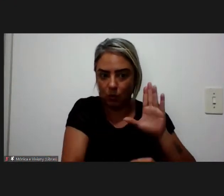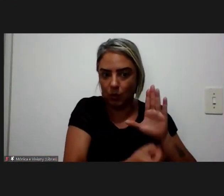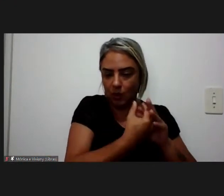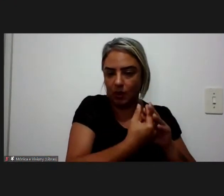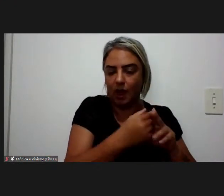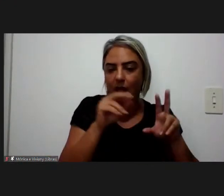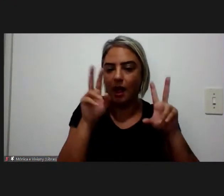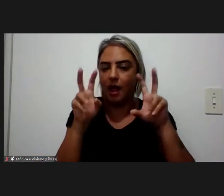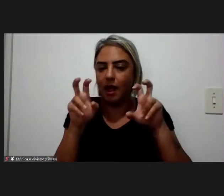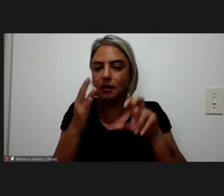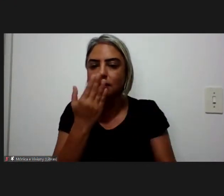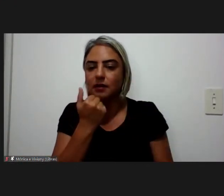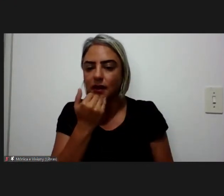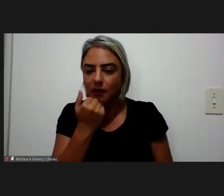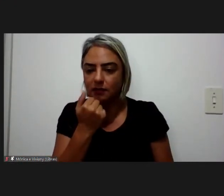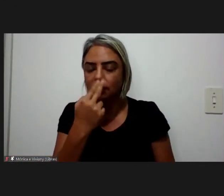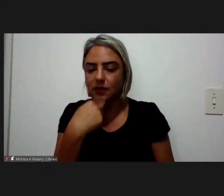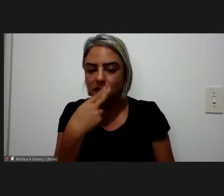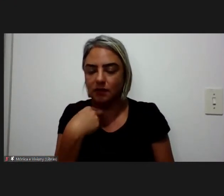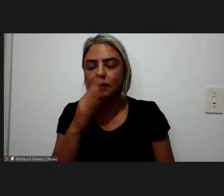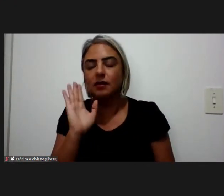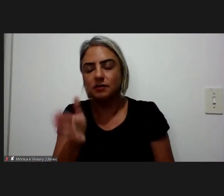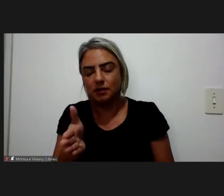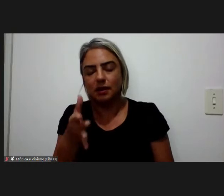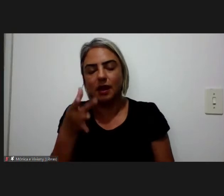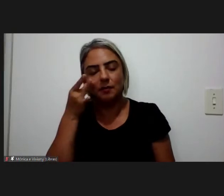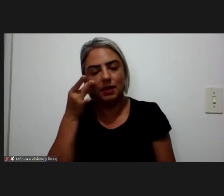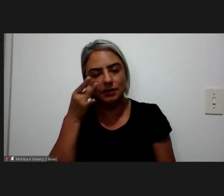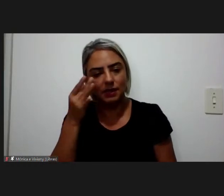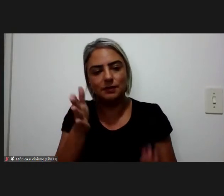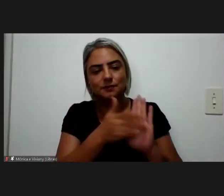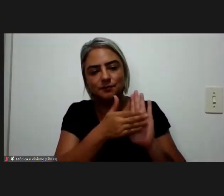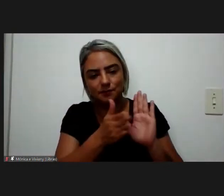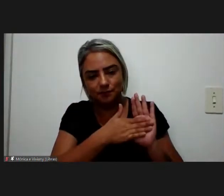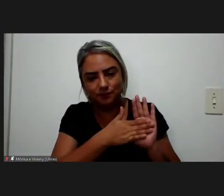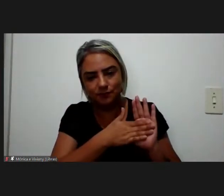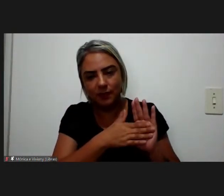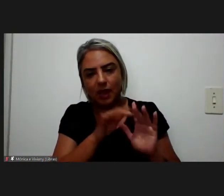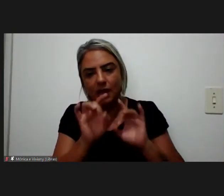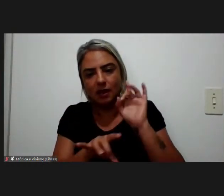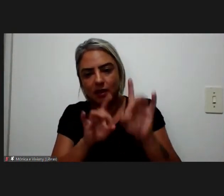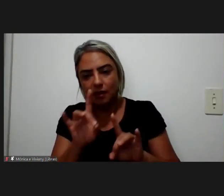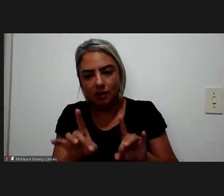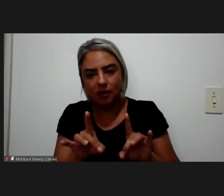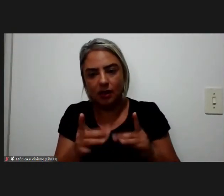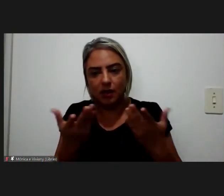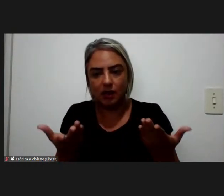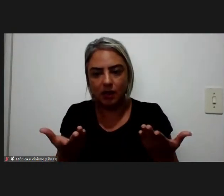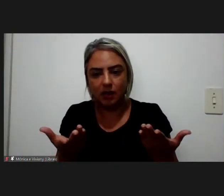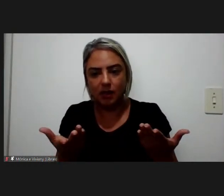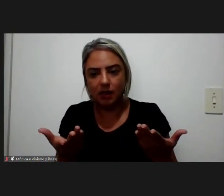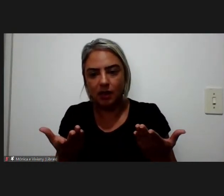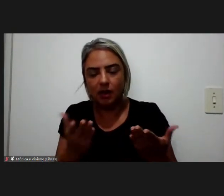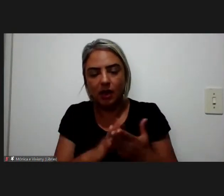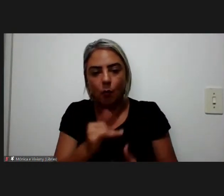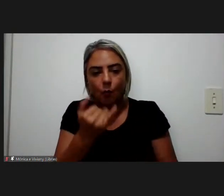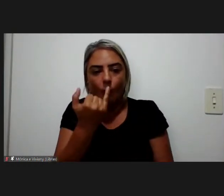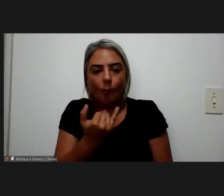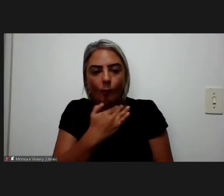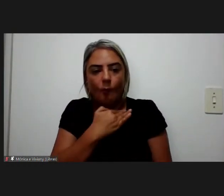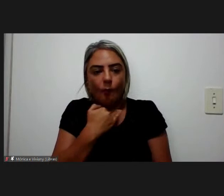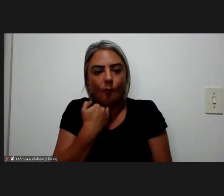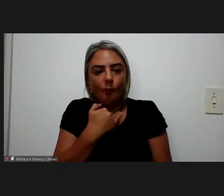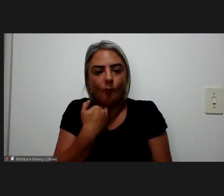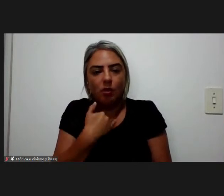the Constitution from SUS, the theme of food and nutrition was already being talked about, especially at the time because